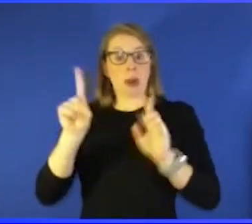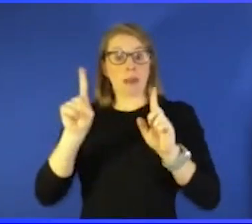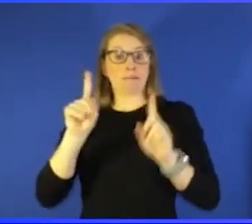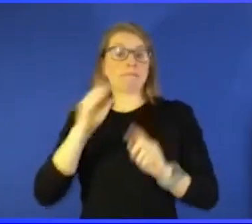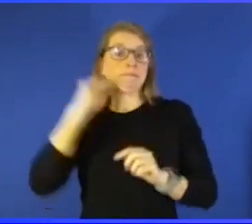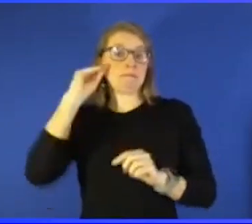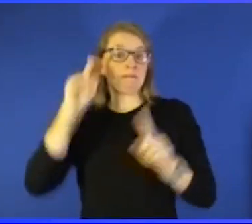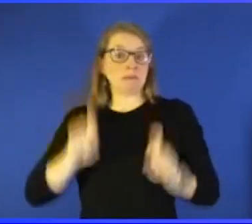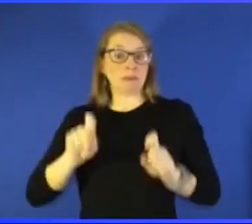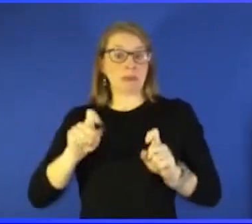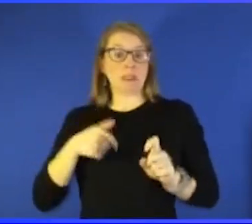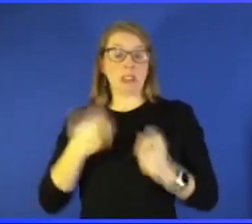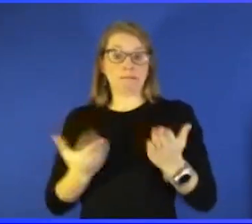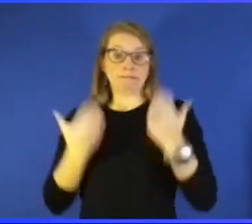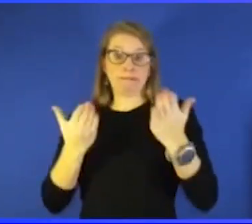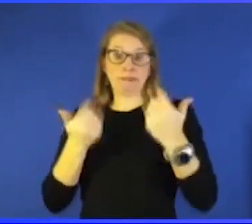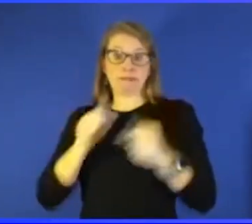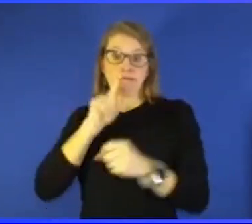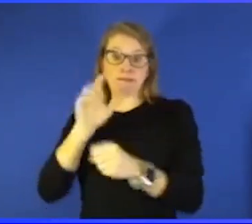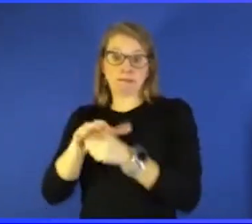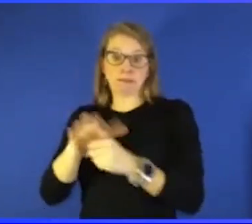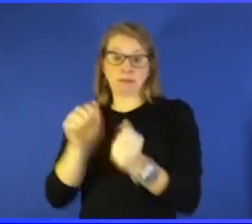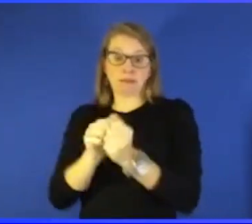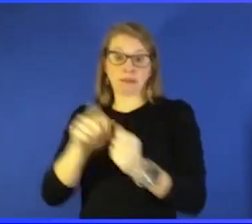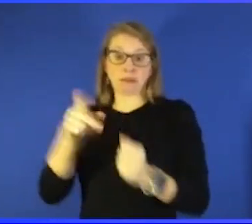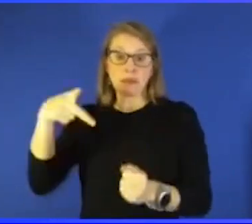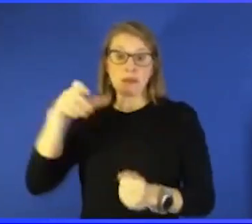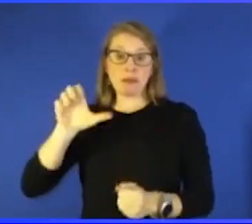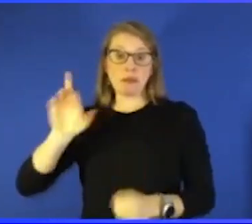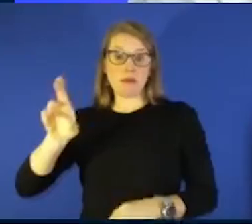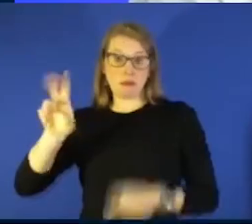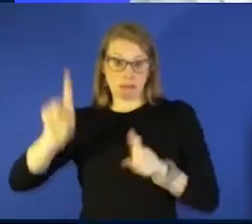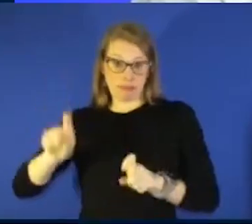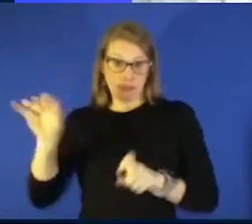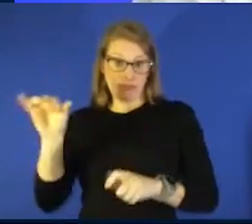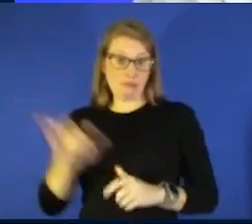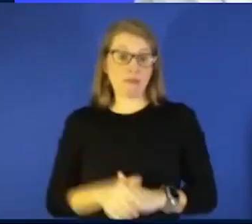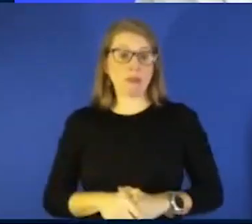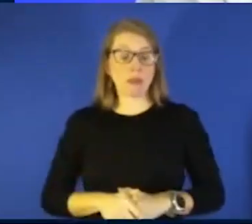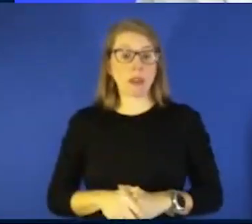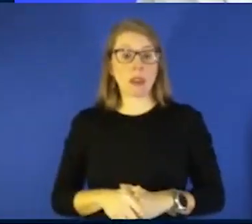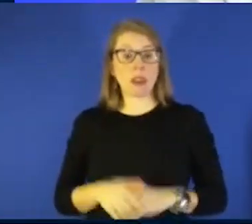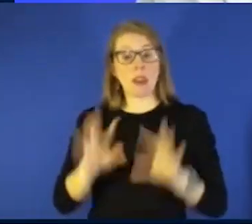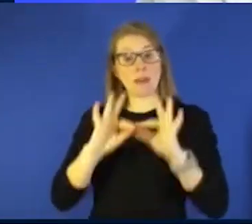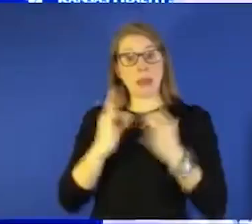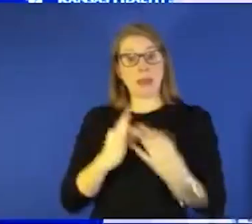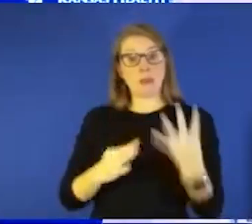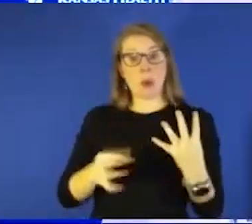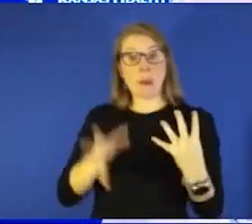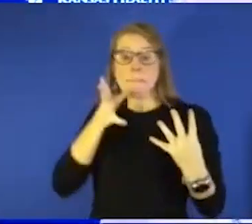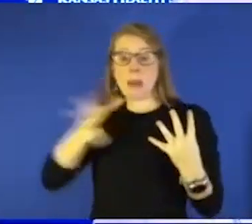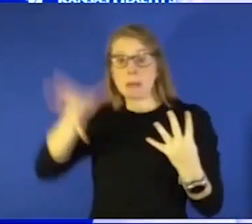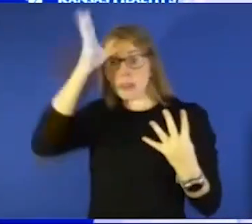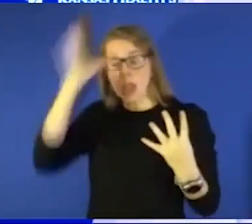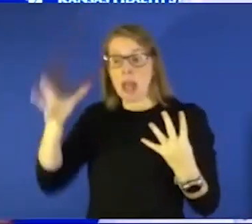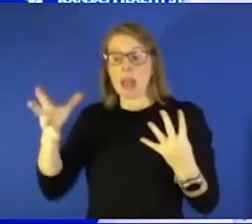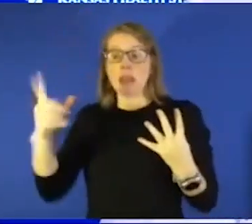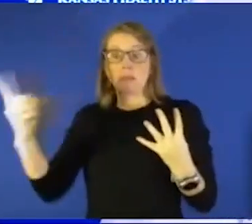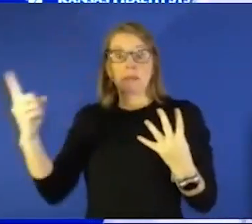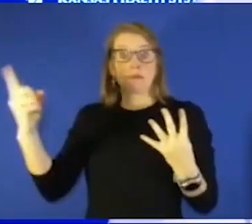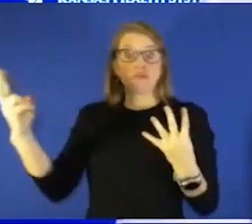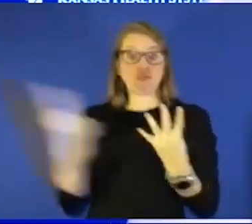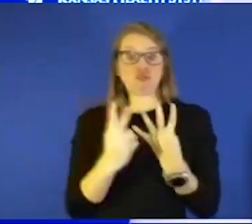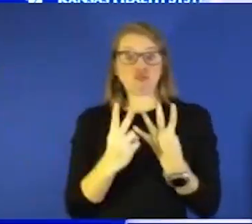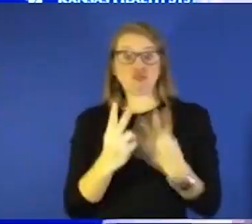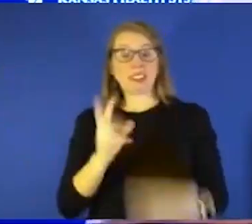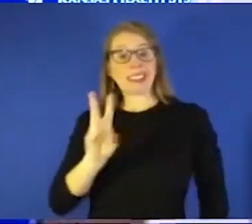recommend trying to confirm with a PCR as well. So if you have a family of 4, you have mom and dad, 6 people, you're spending,